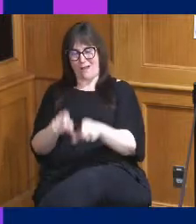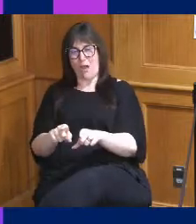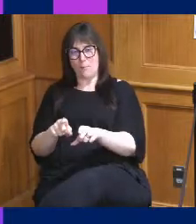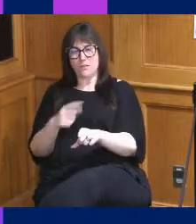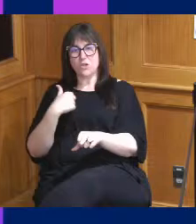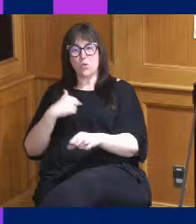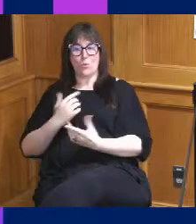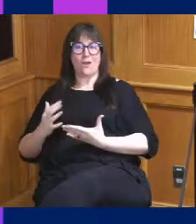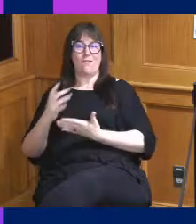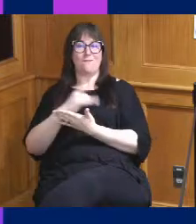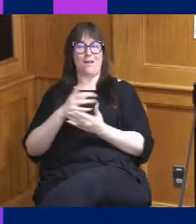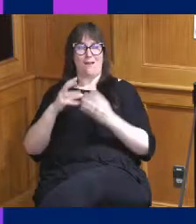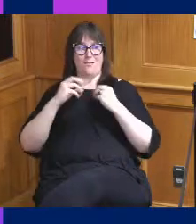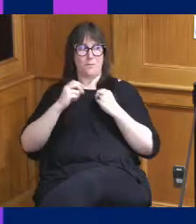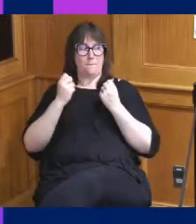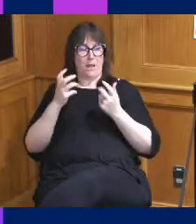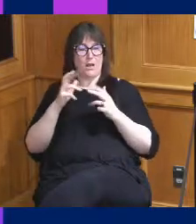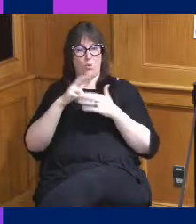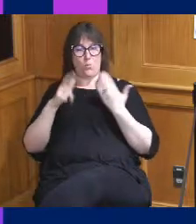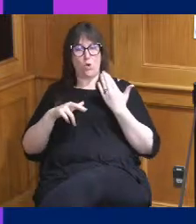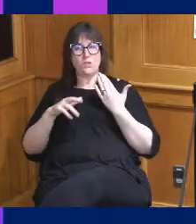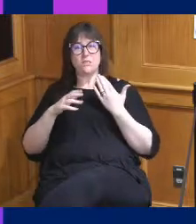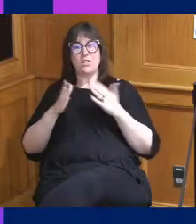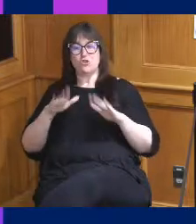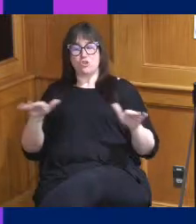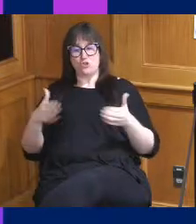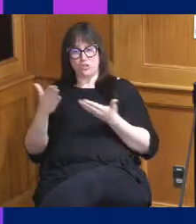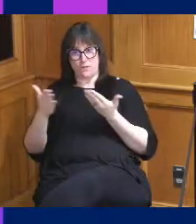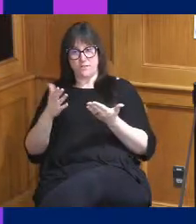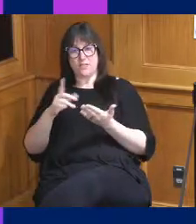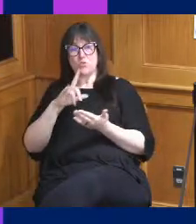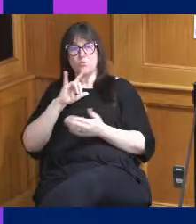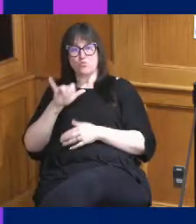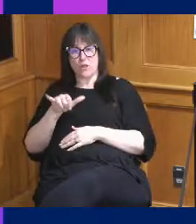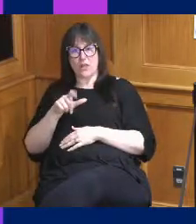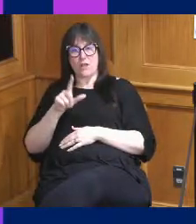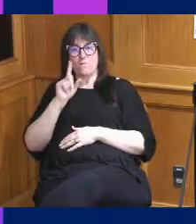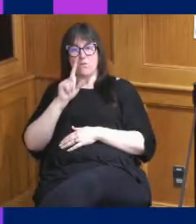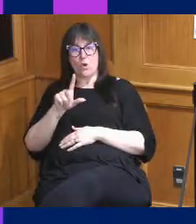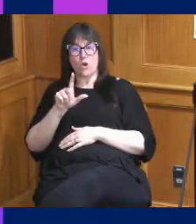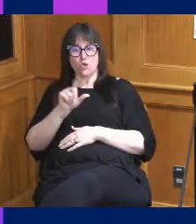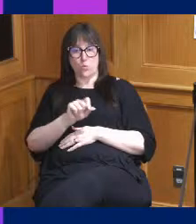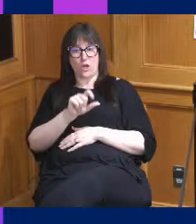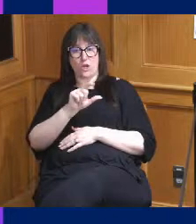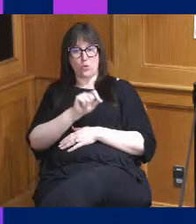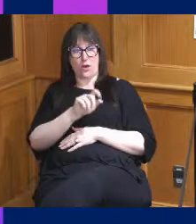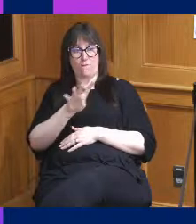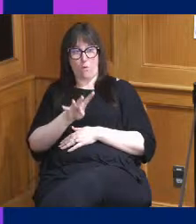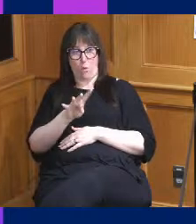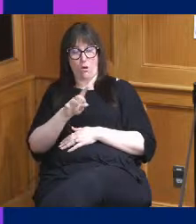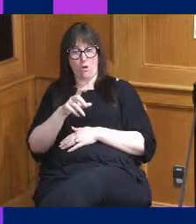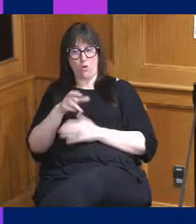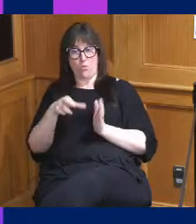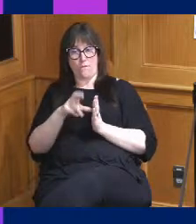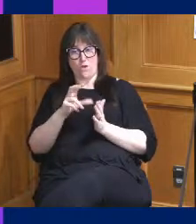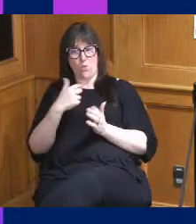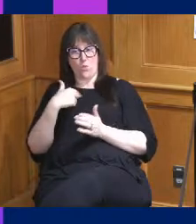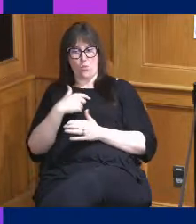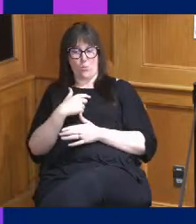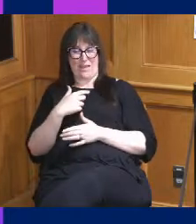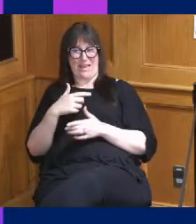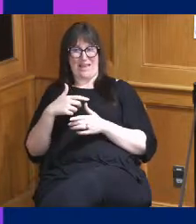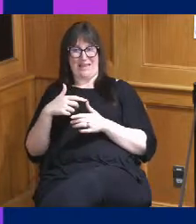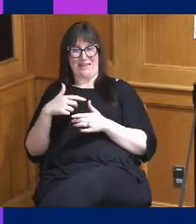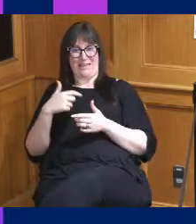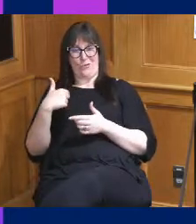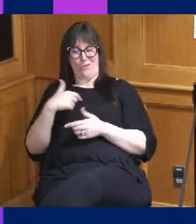on this year. Children's Services in particular was really a levy review for 2024. We just had a couple setbacks in terms of waiting to make sure